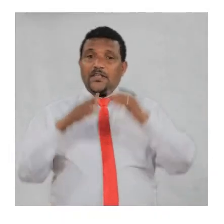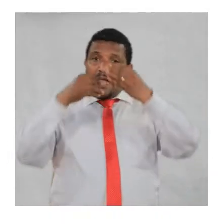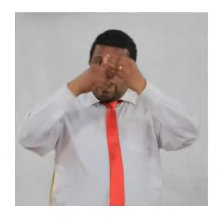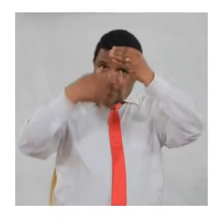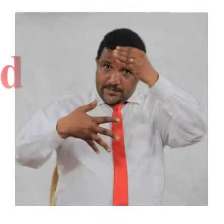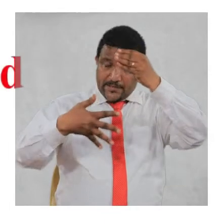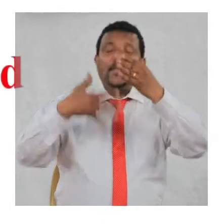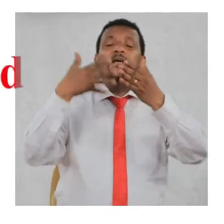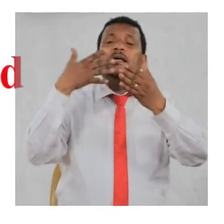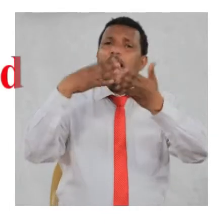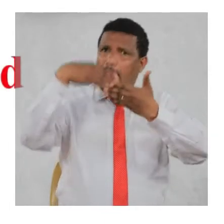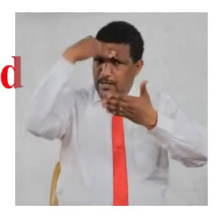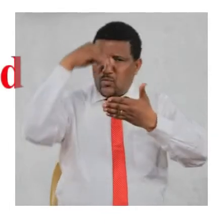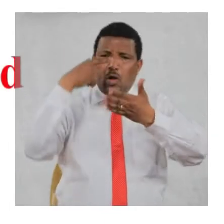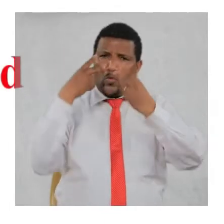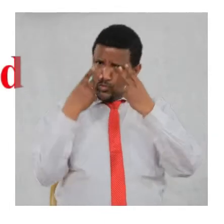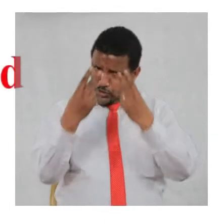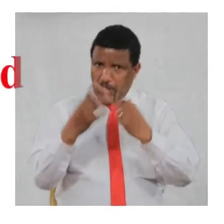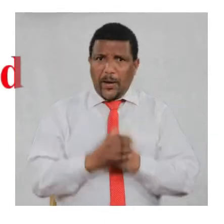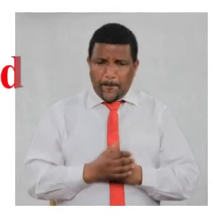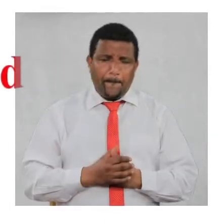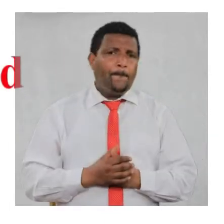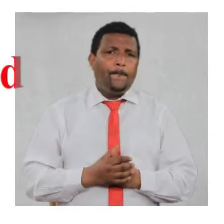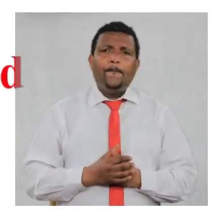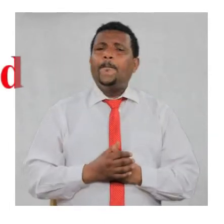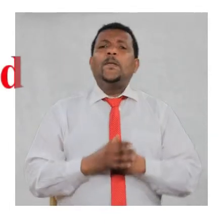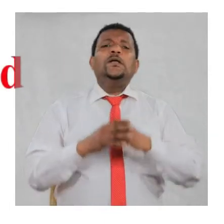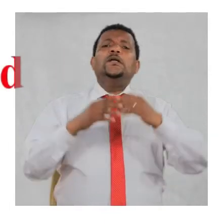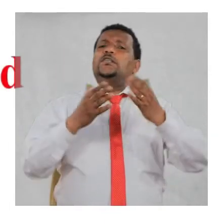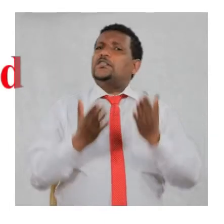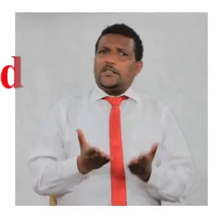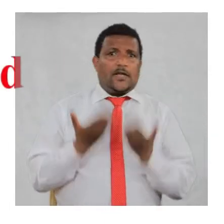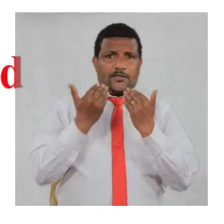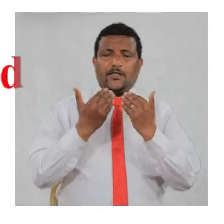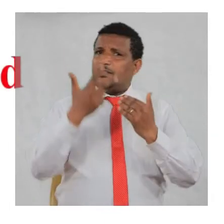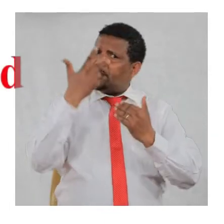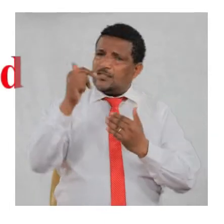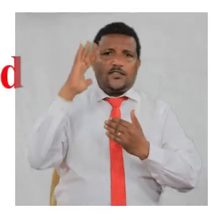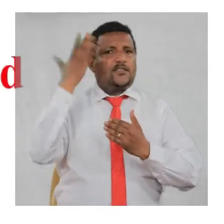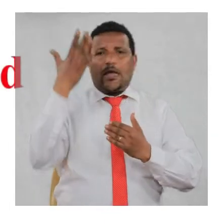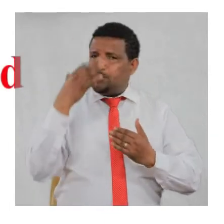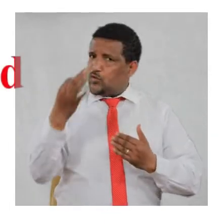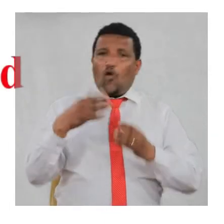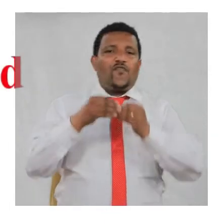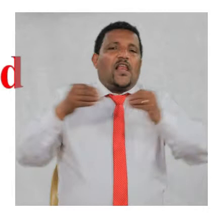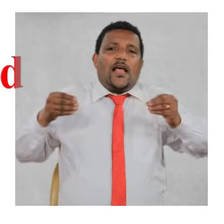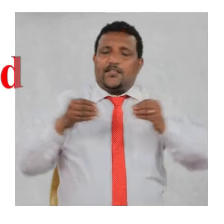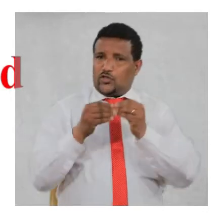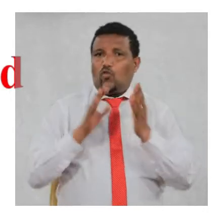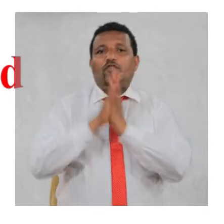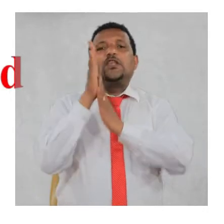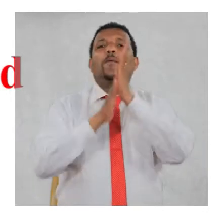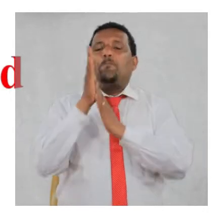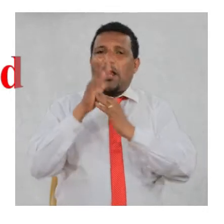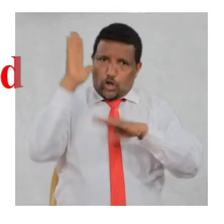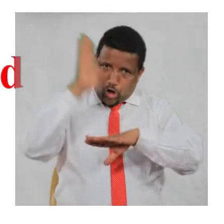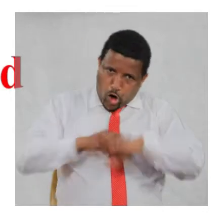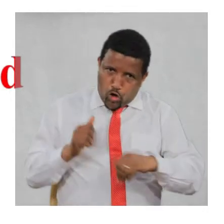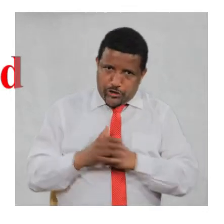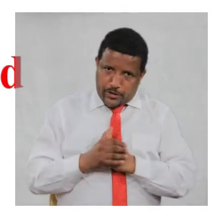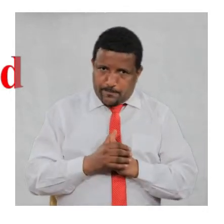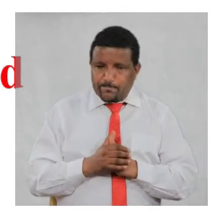Under this lesson we are going to see the rest three types of elasticity of demand,